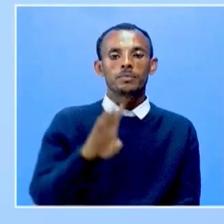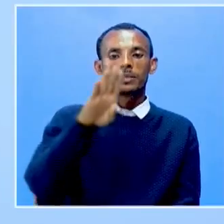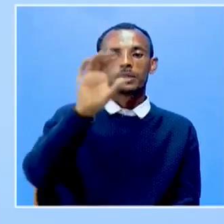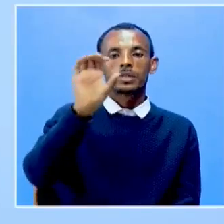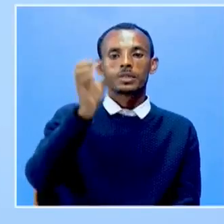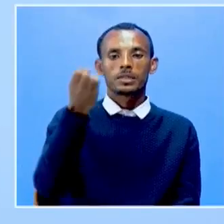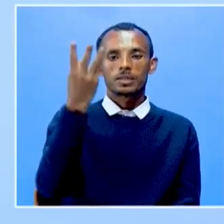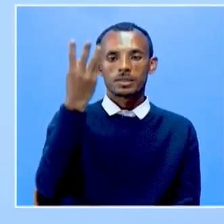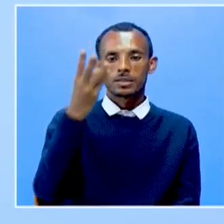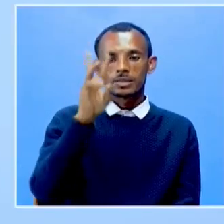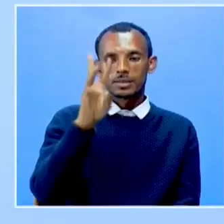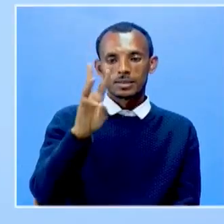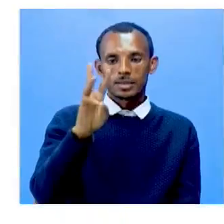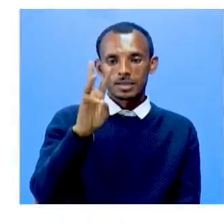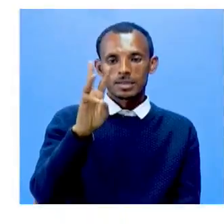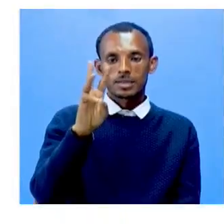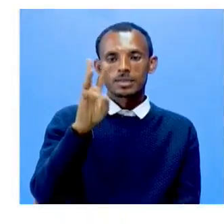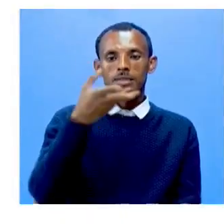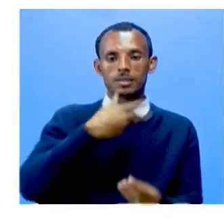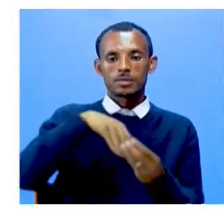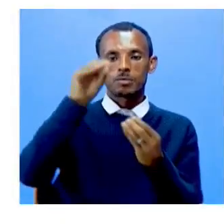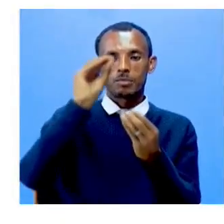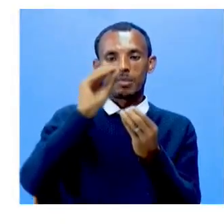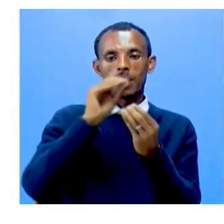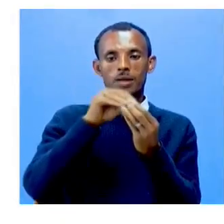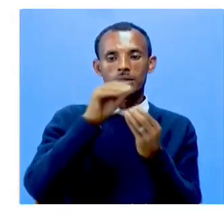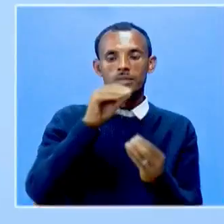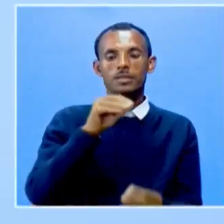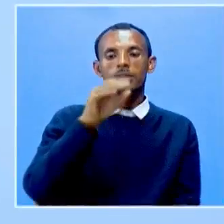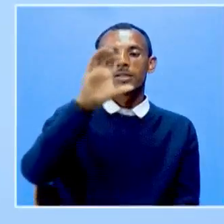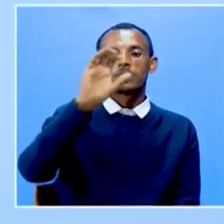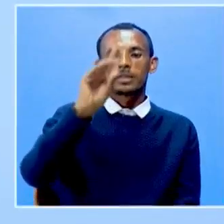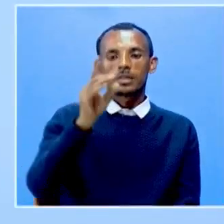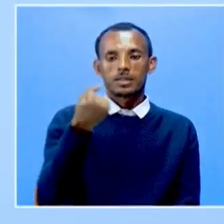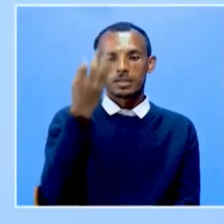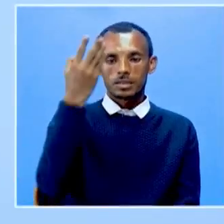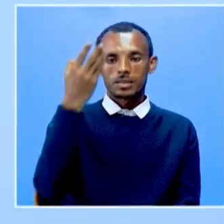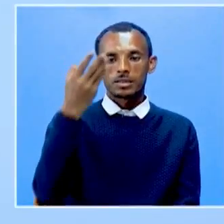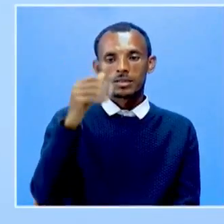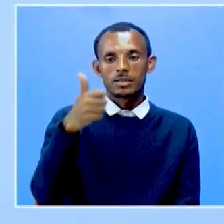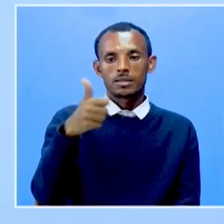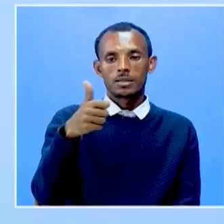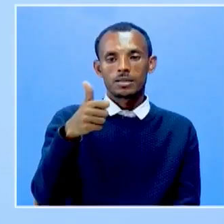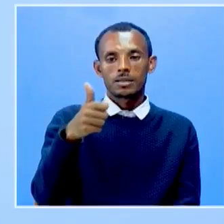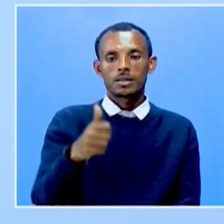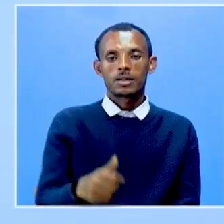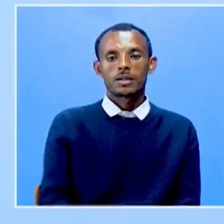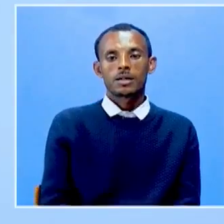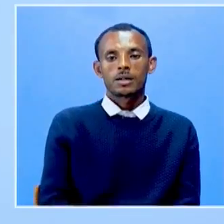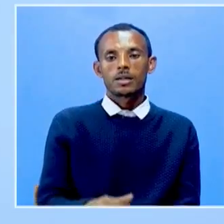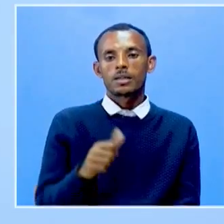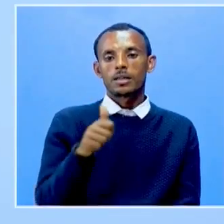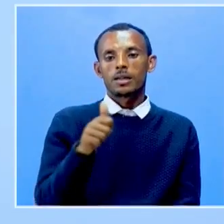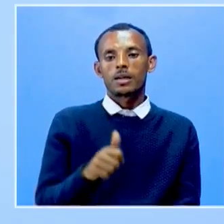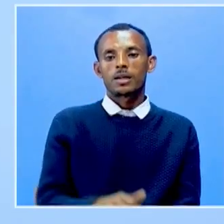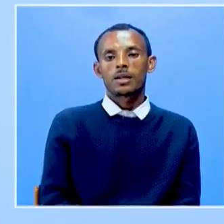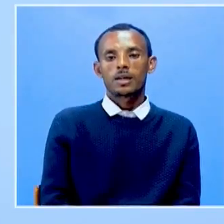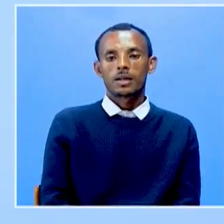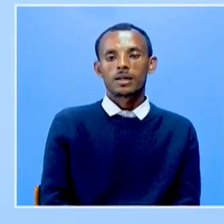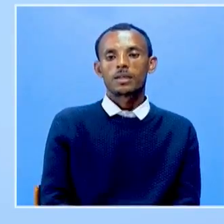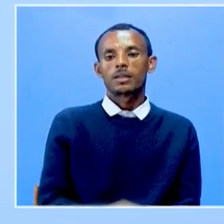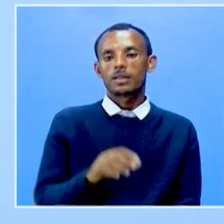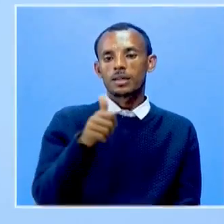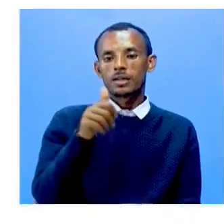BC, it is 6 units, plus CD, we have found CD, it is 10.